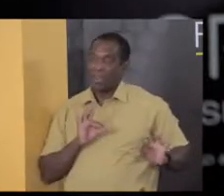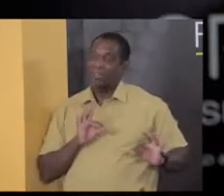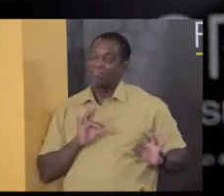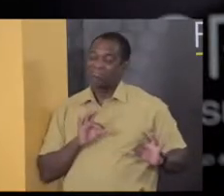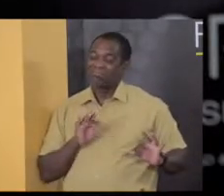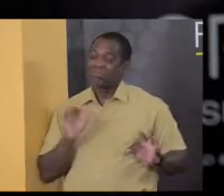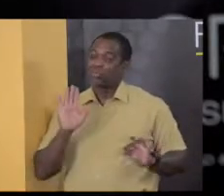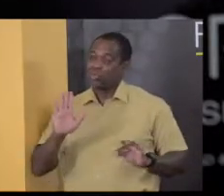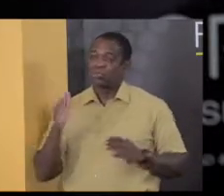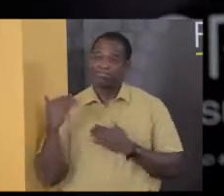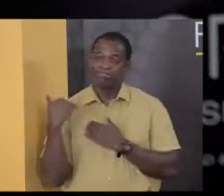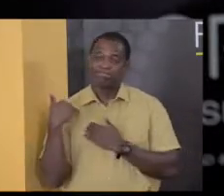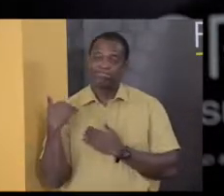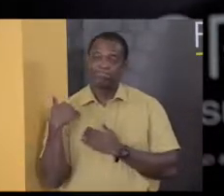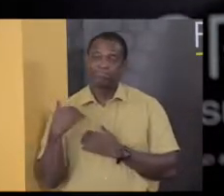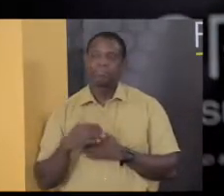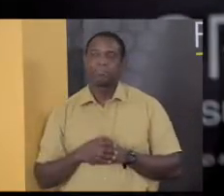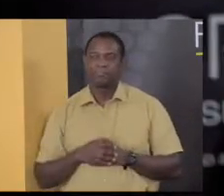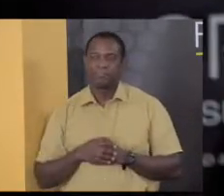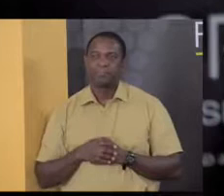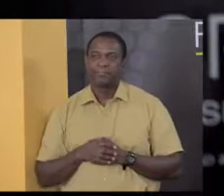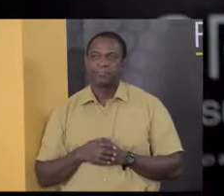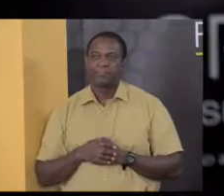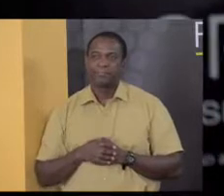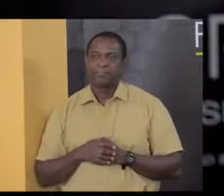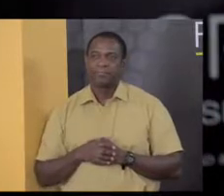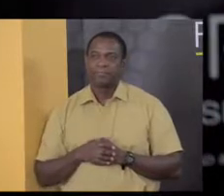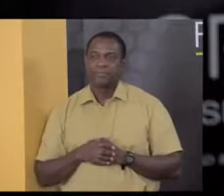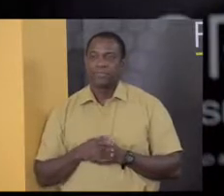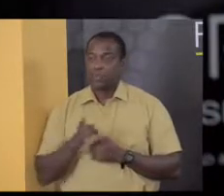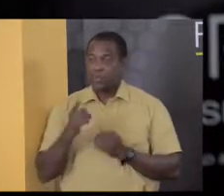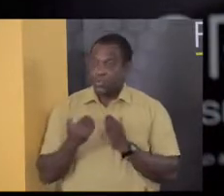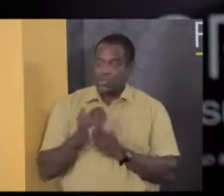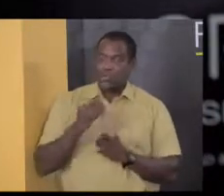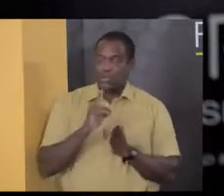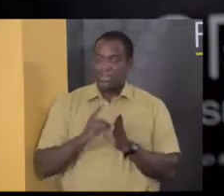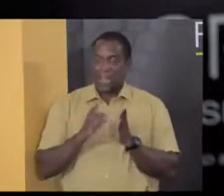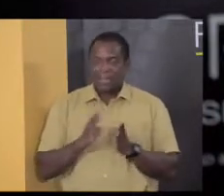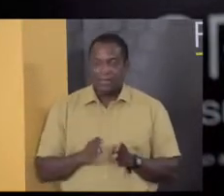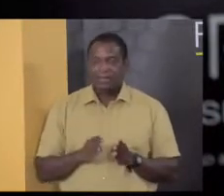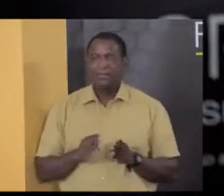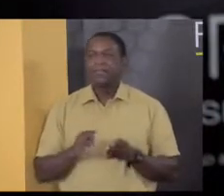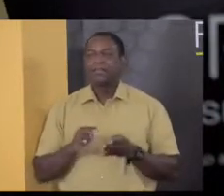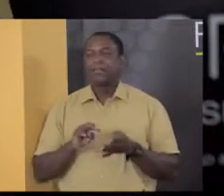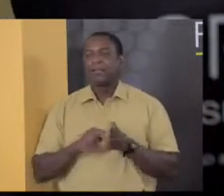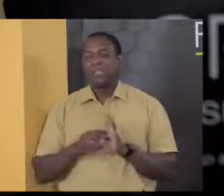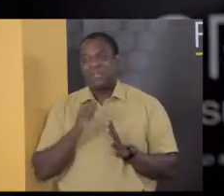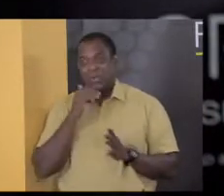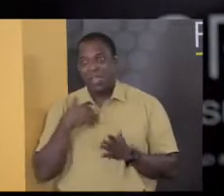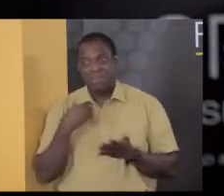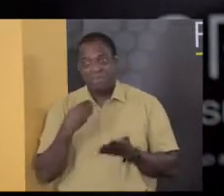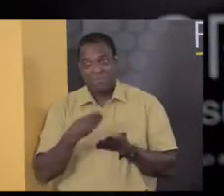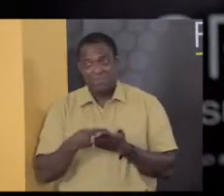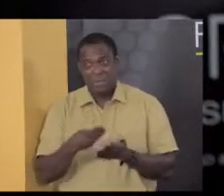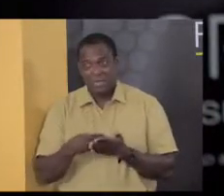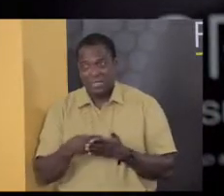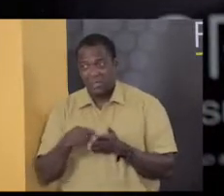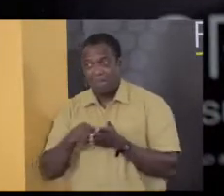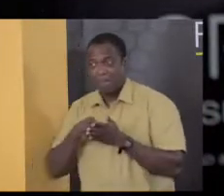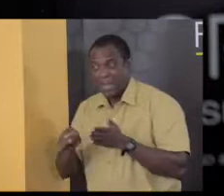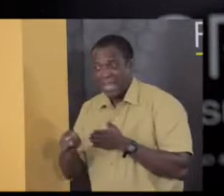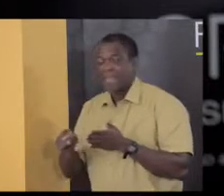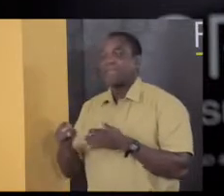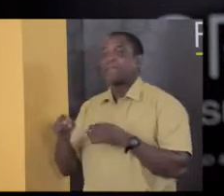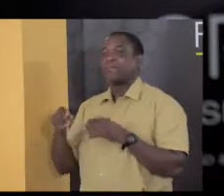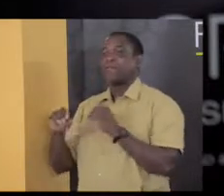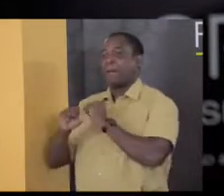designers, I don't think a lot of people will have the money to hire a marketing manager. And so in the beginning,